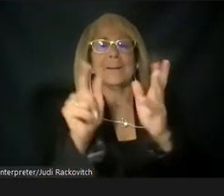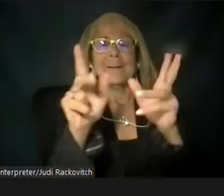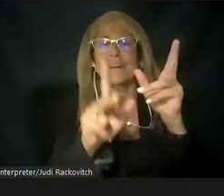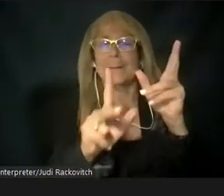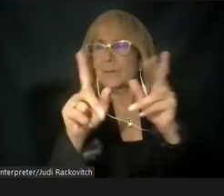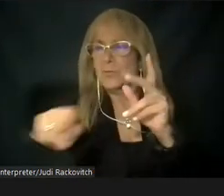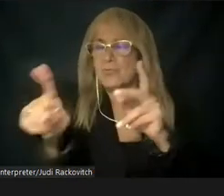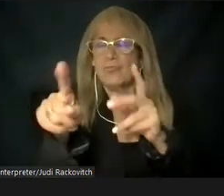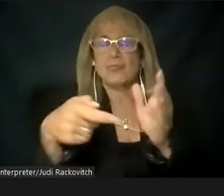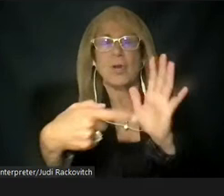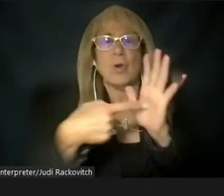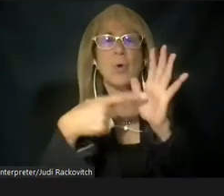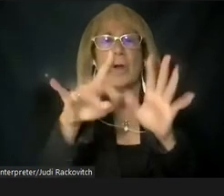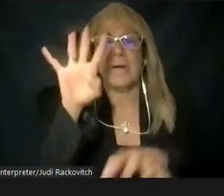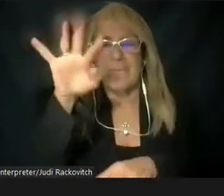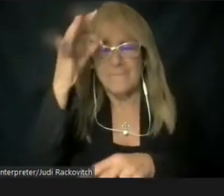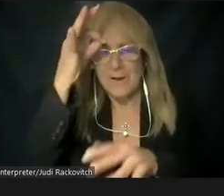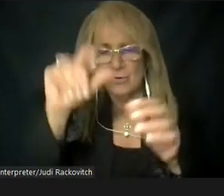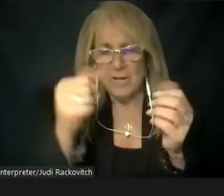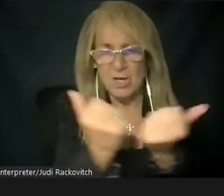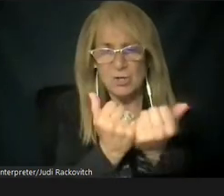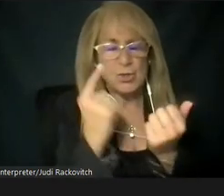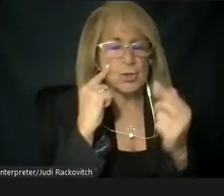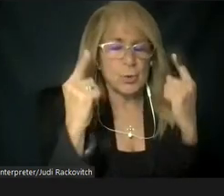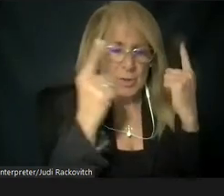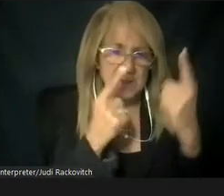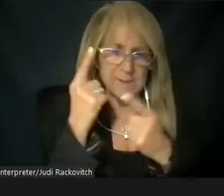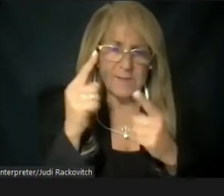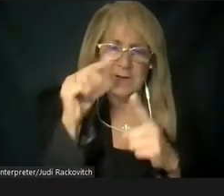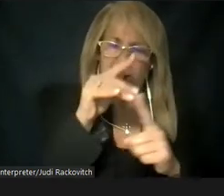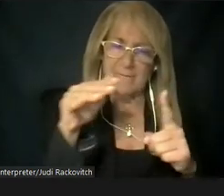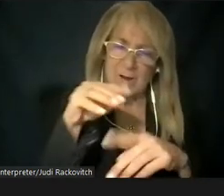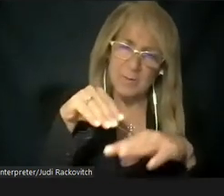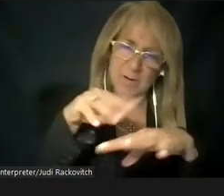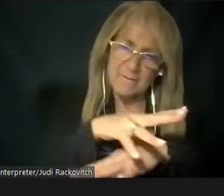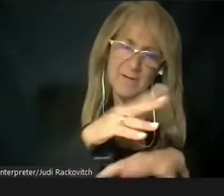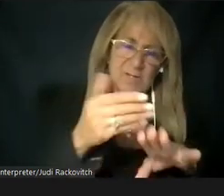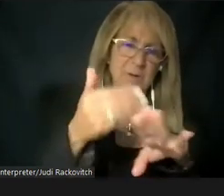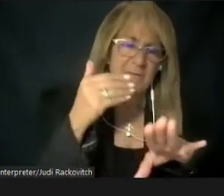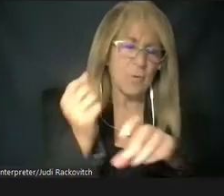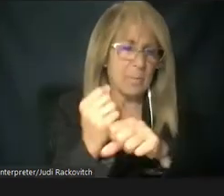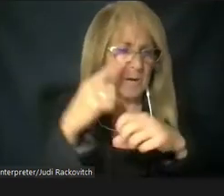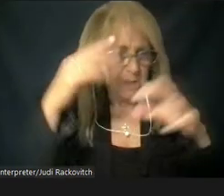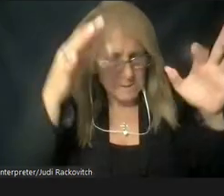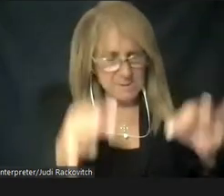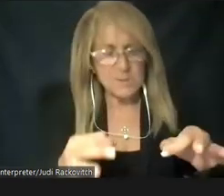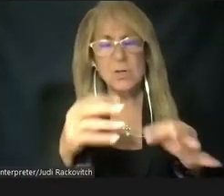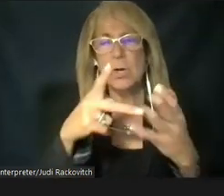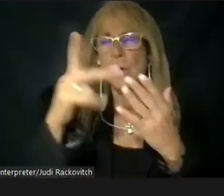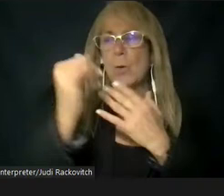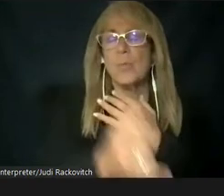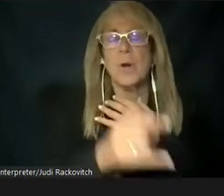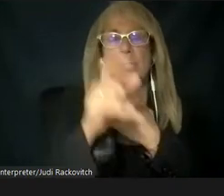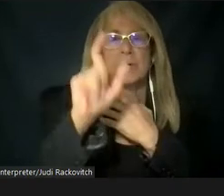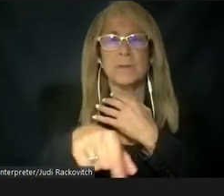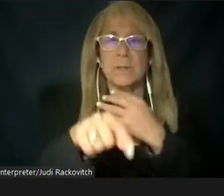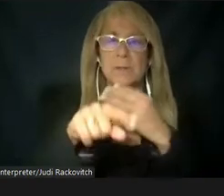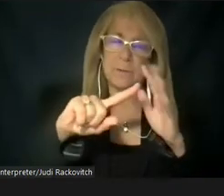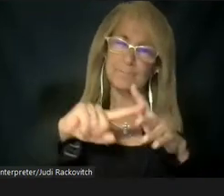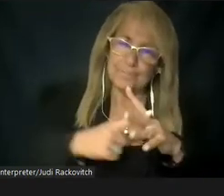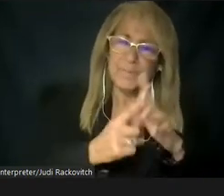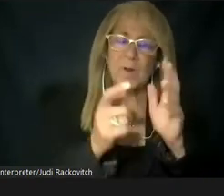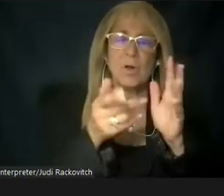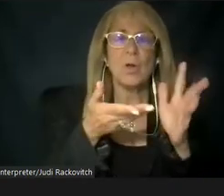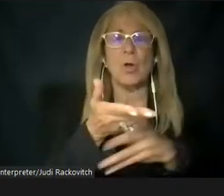assess and consider the environmental effects of their proposed actions prior to making a decision. The project would be implemented through the Federal Highway